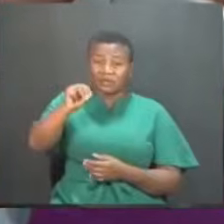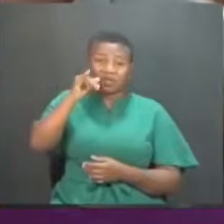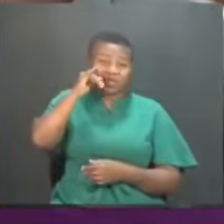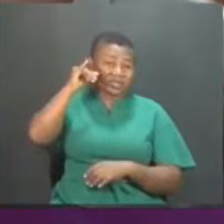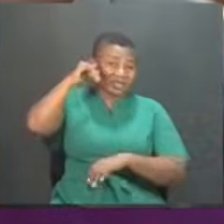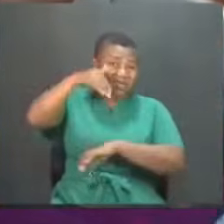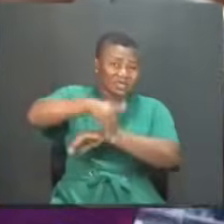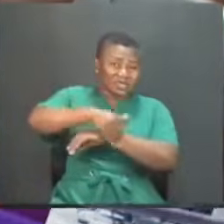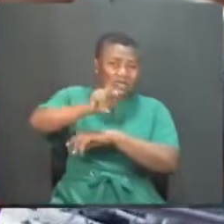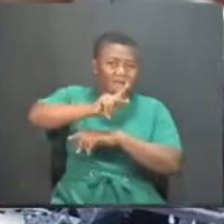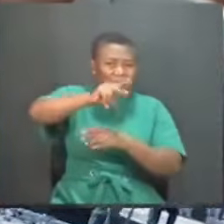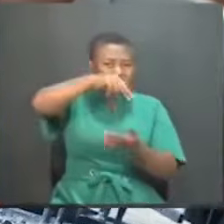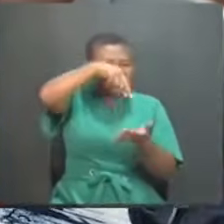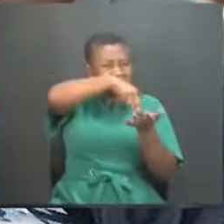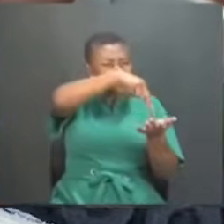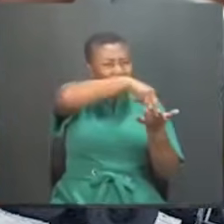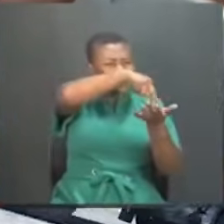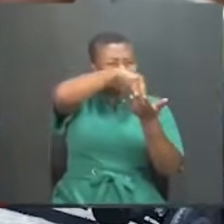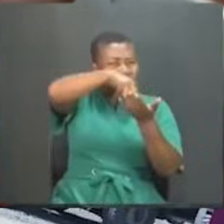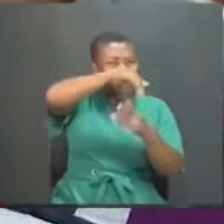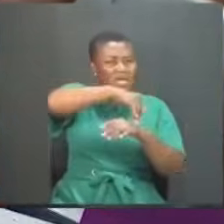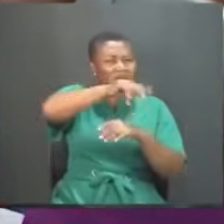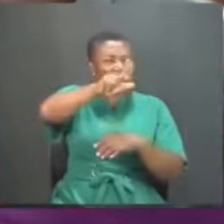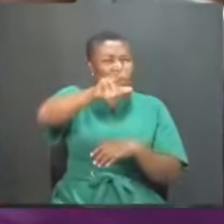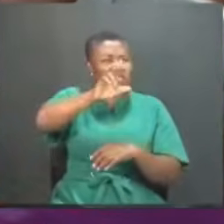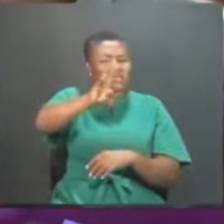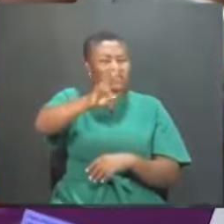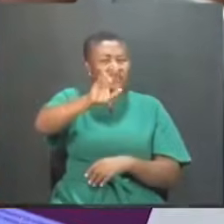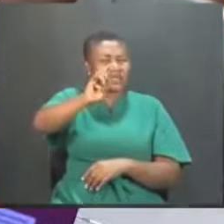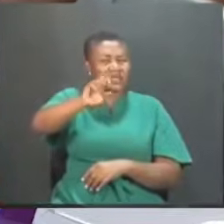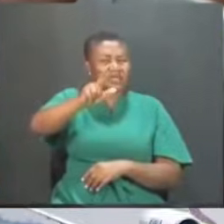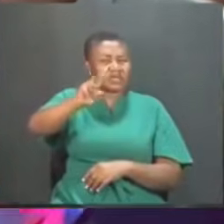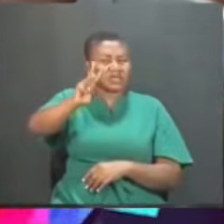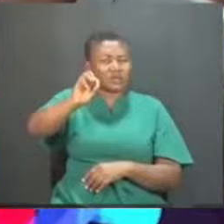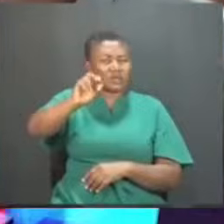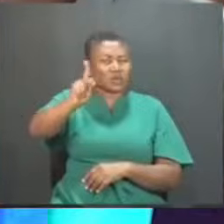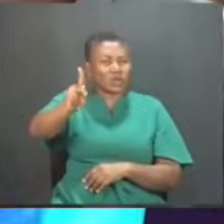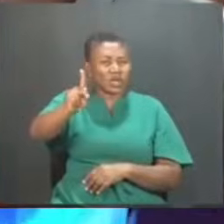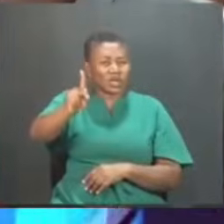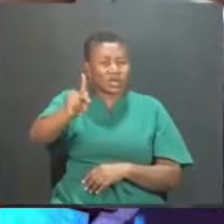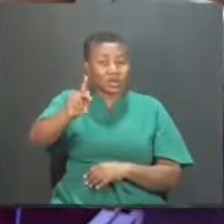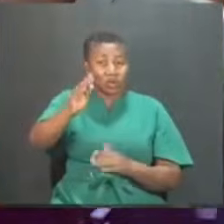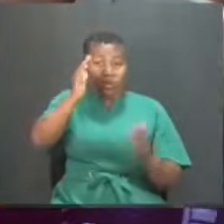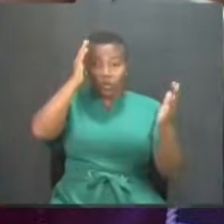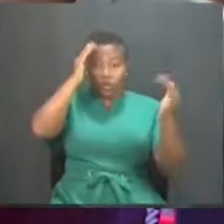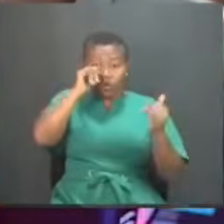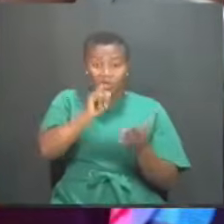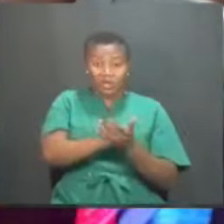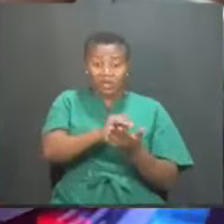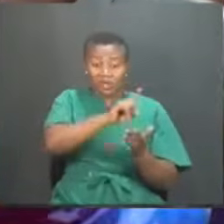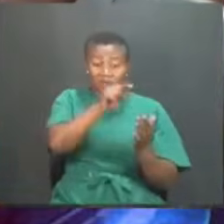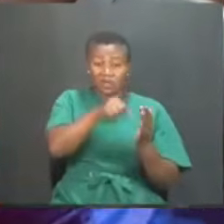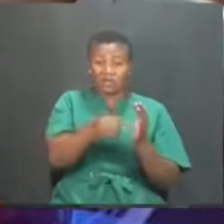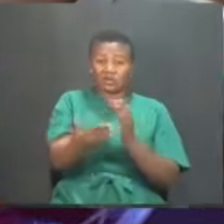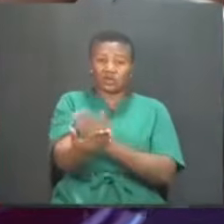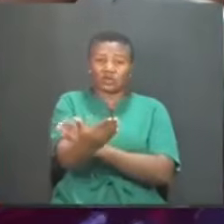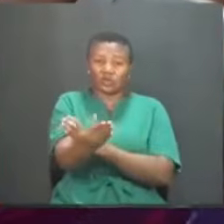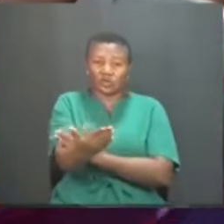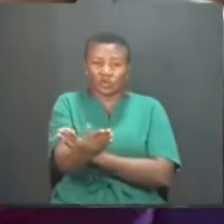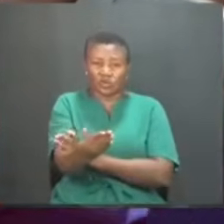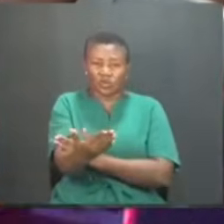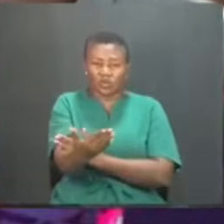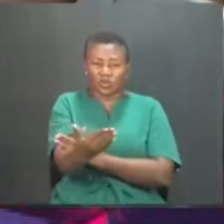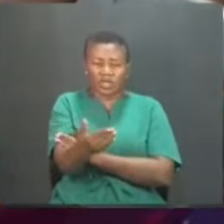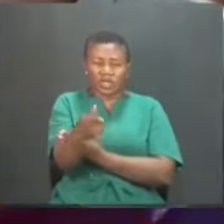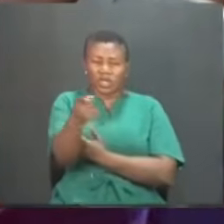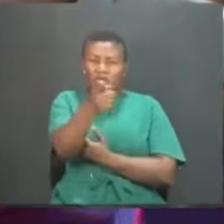the LWAC Sports Stadium, hoping and praying that this morning they will be attended to, and their dream is to wear the green